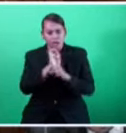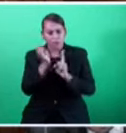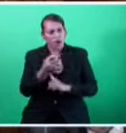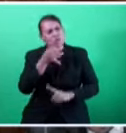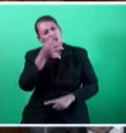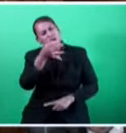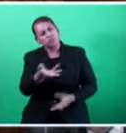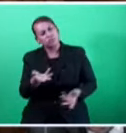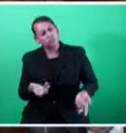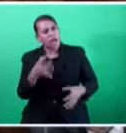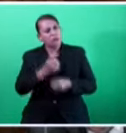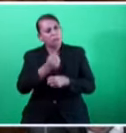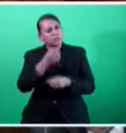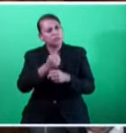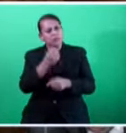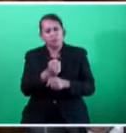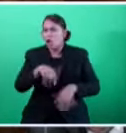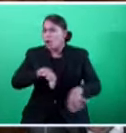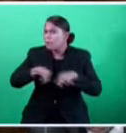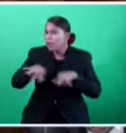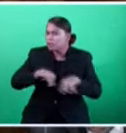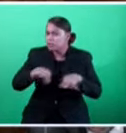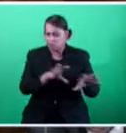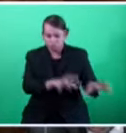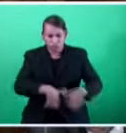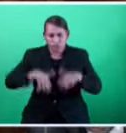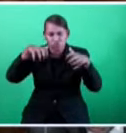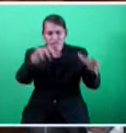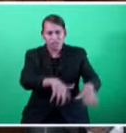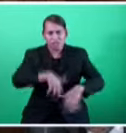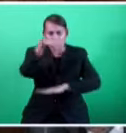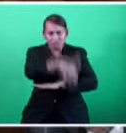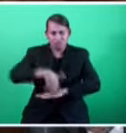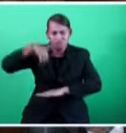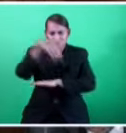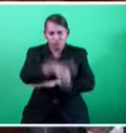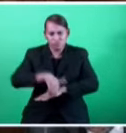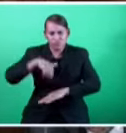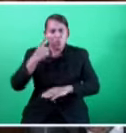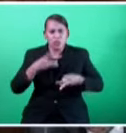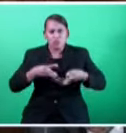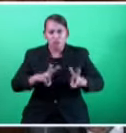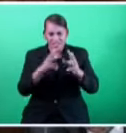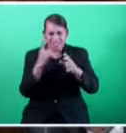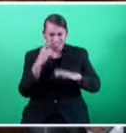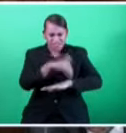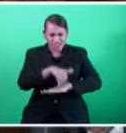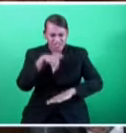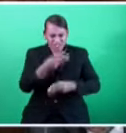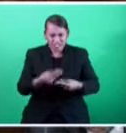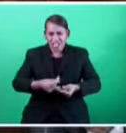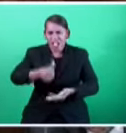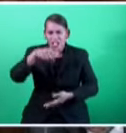an update to Parliament on plans to dredge and desilt waterways filled with silt that is contributing to flooding